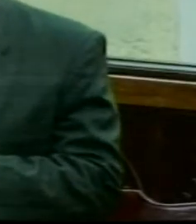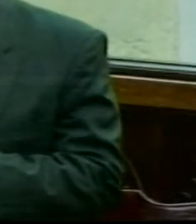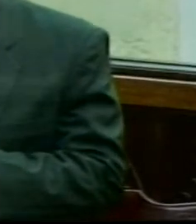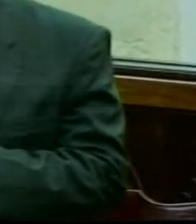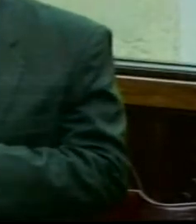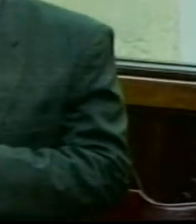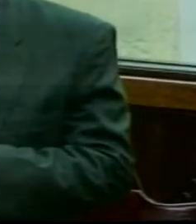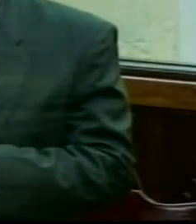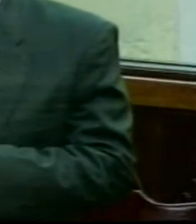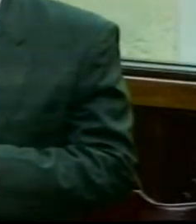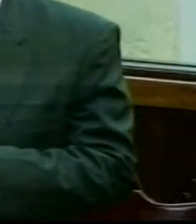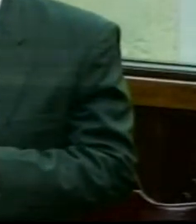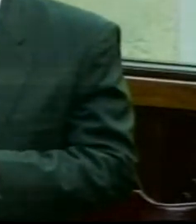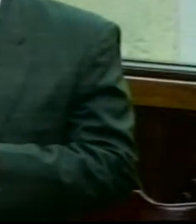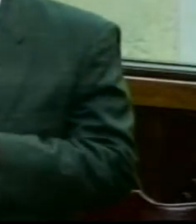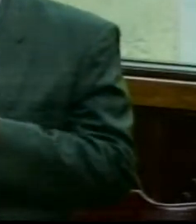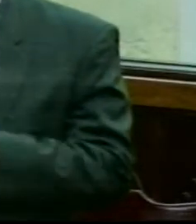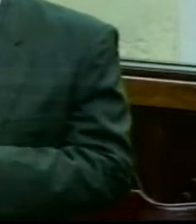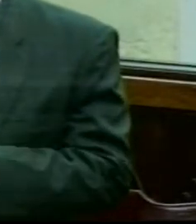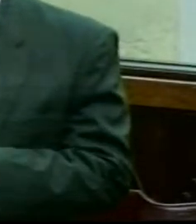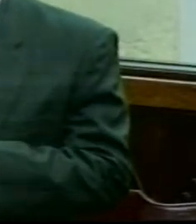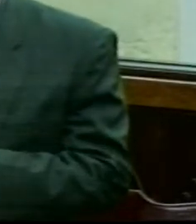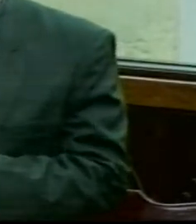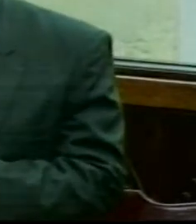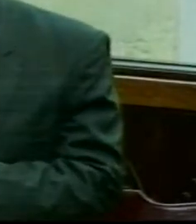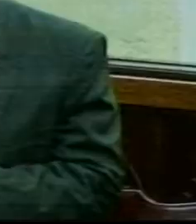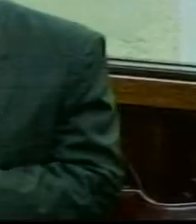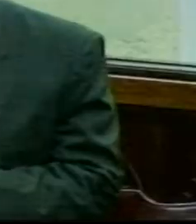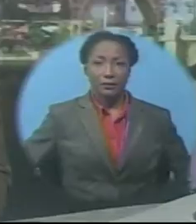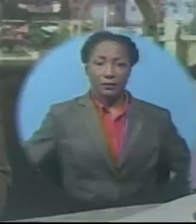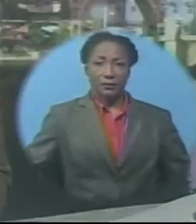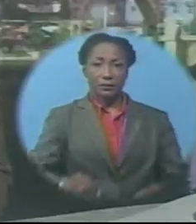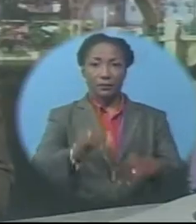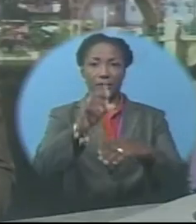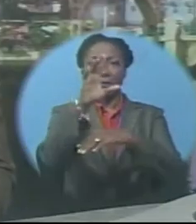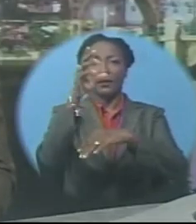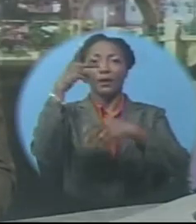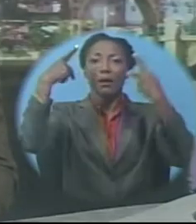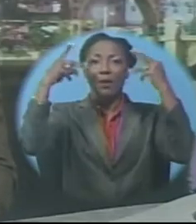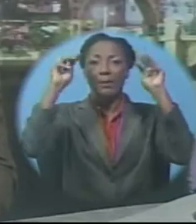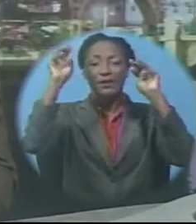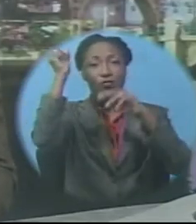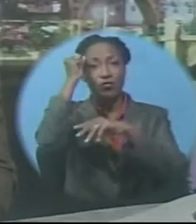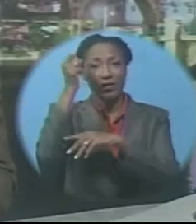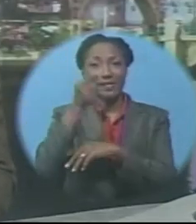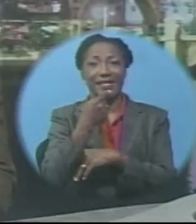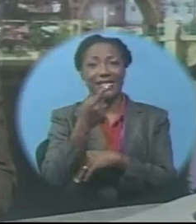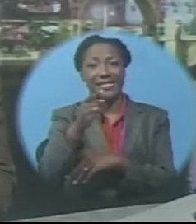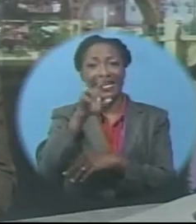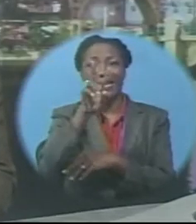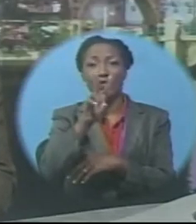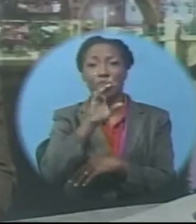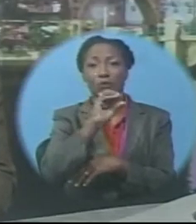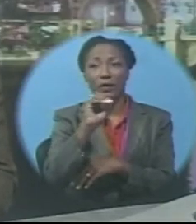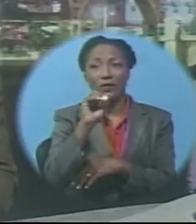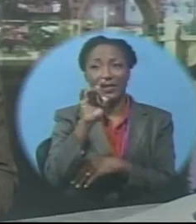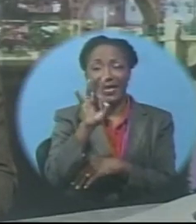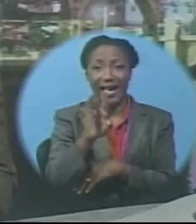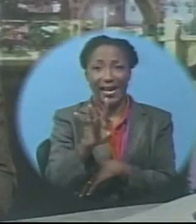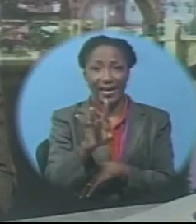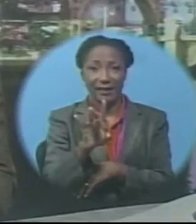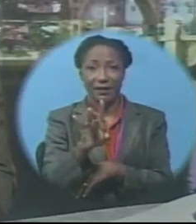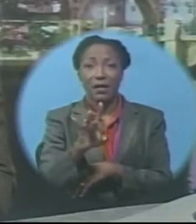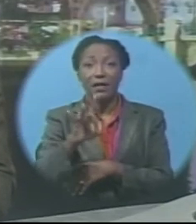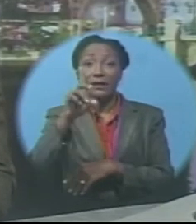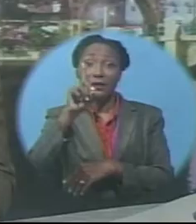of financial resources to meet the demand. Prime Minister Stewart says in 2008, the